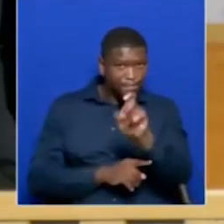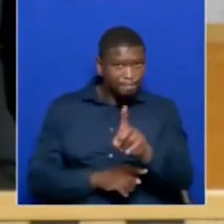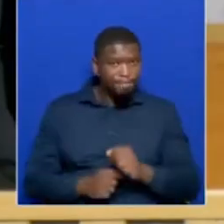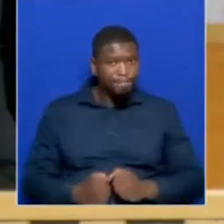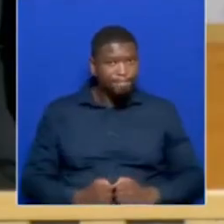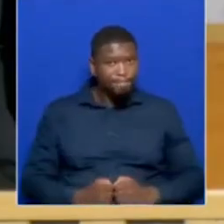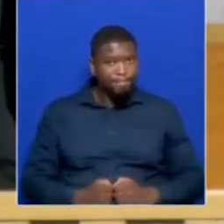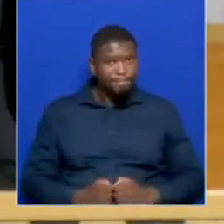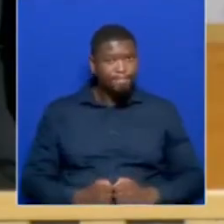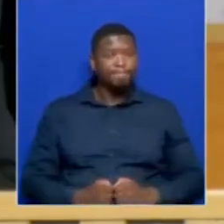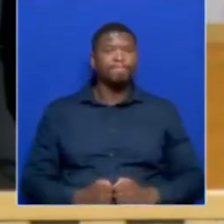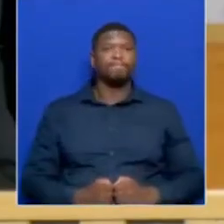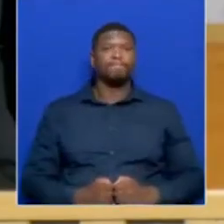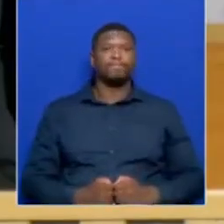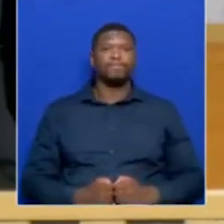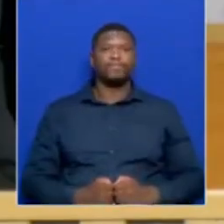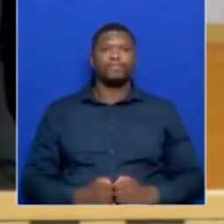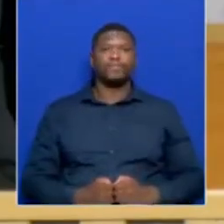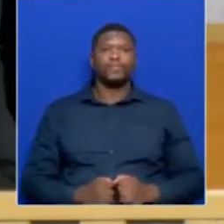Yes, Chair.